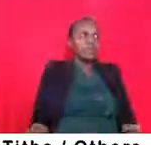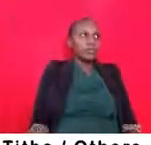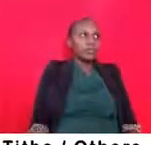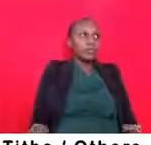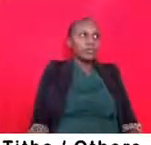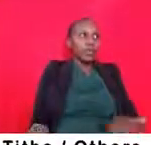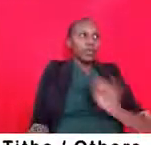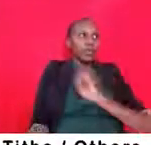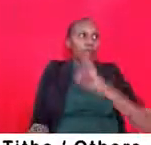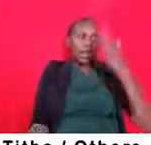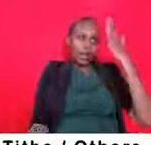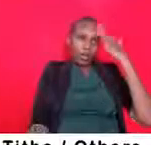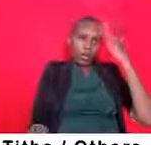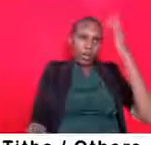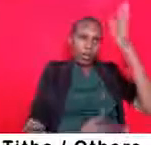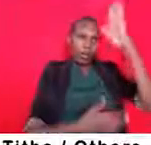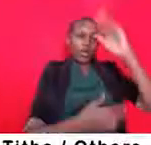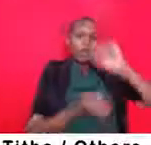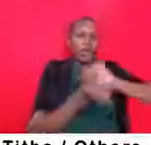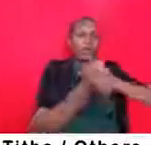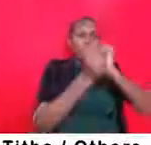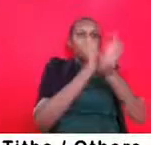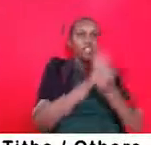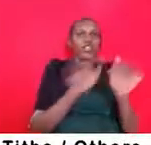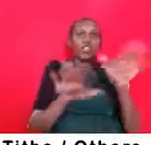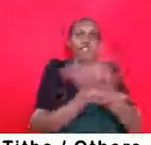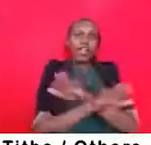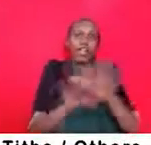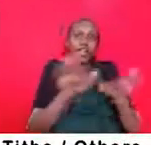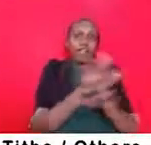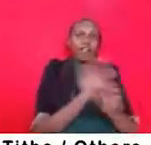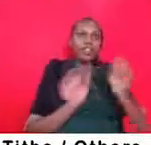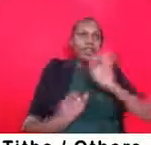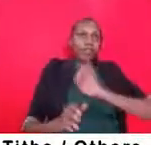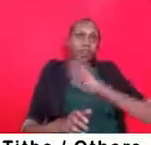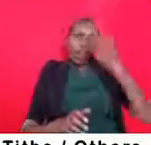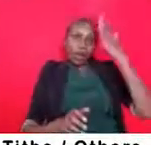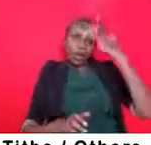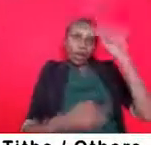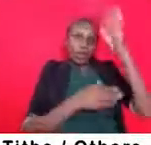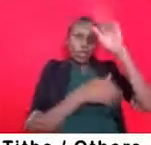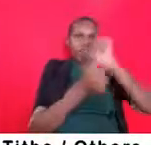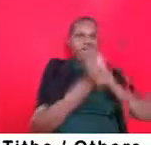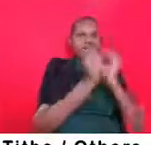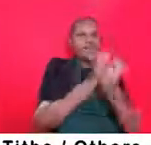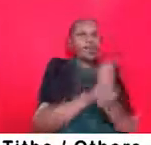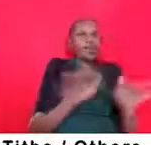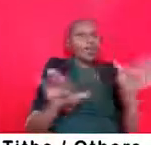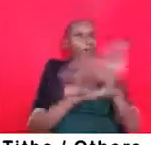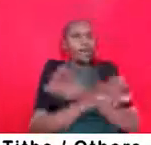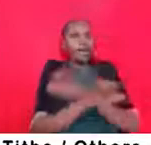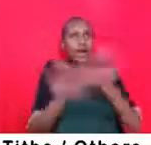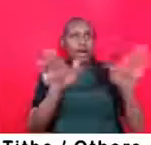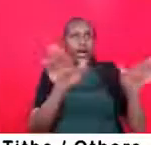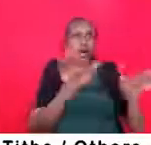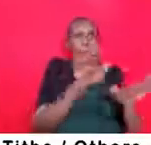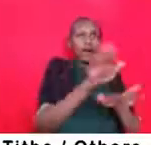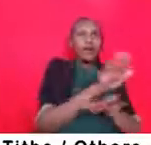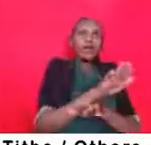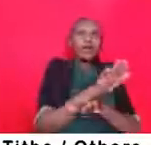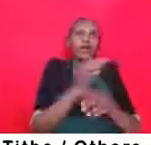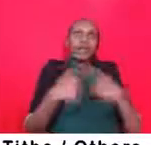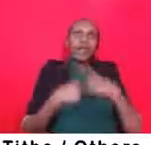I know my God will turn it around. I know my God will turn it